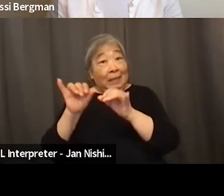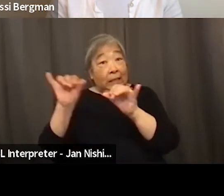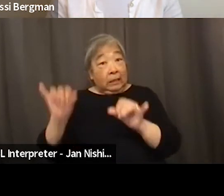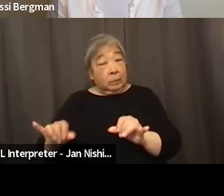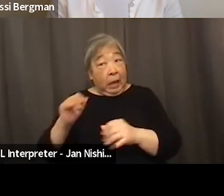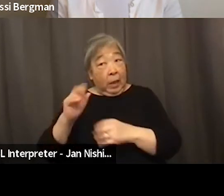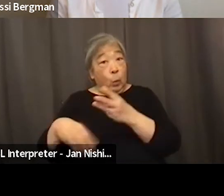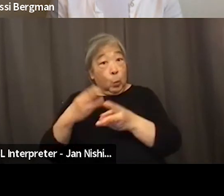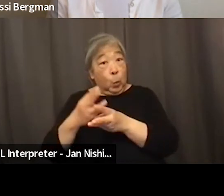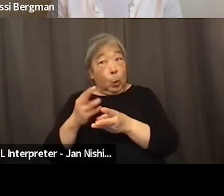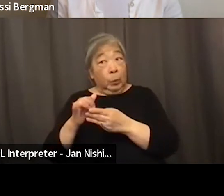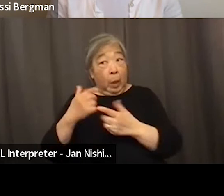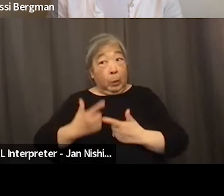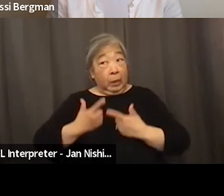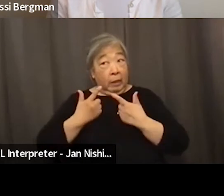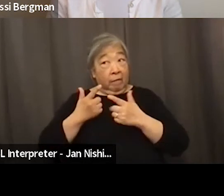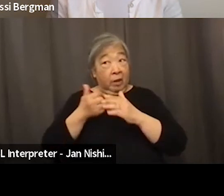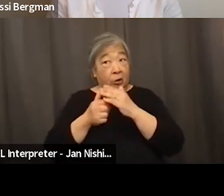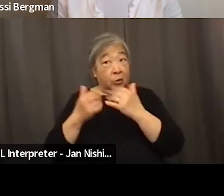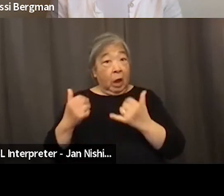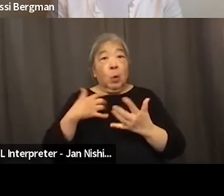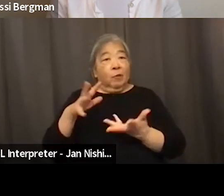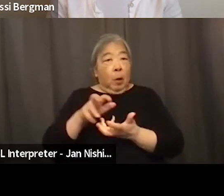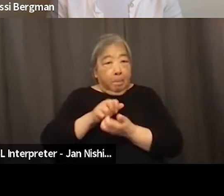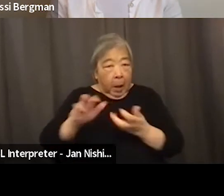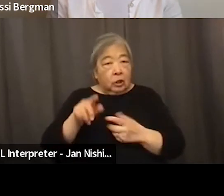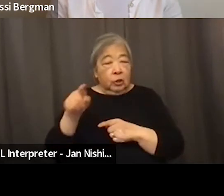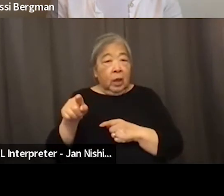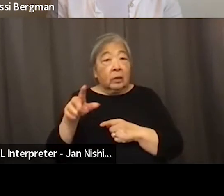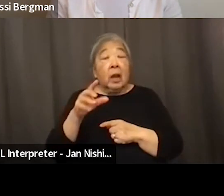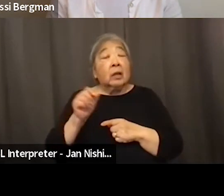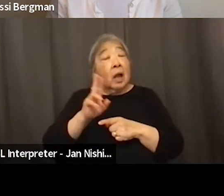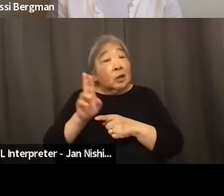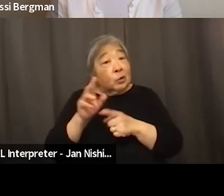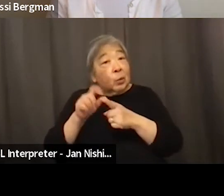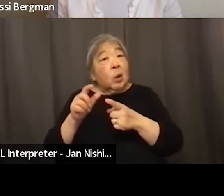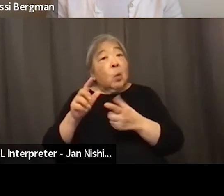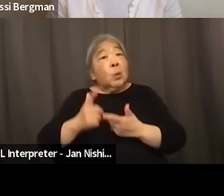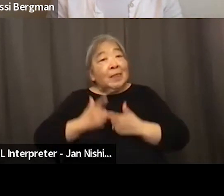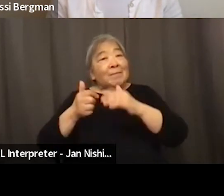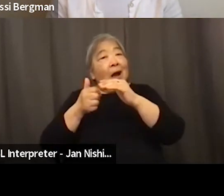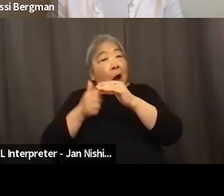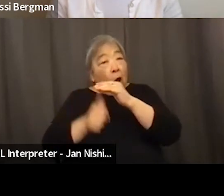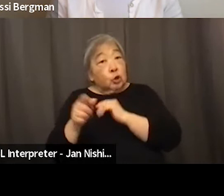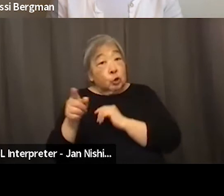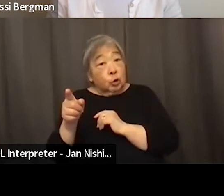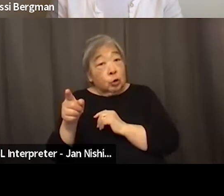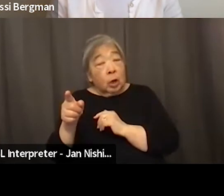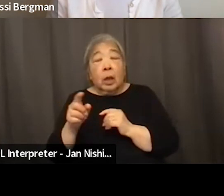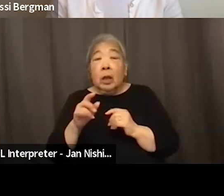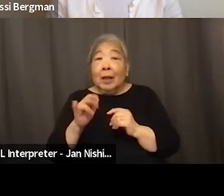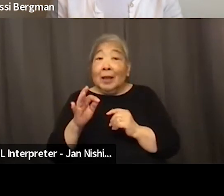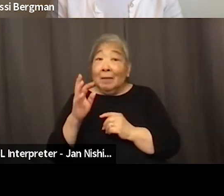world that we currently live under. And I purposely use the word under, right? If this world is built